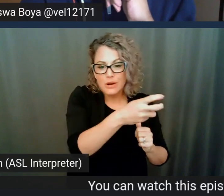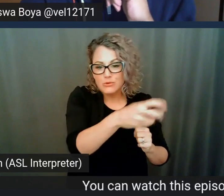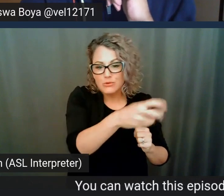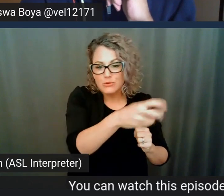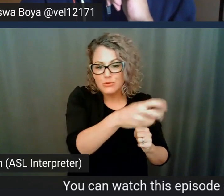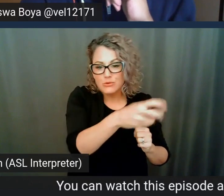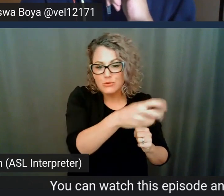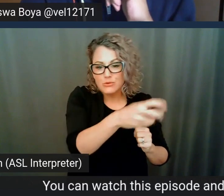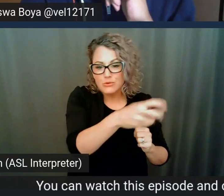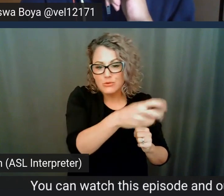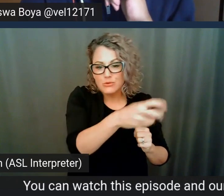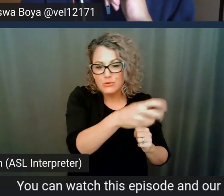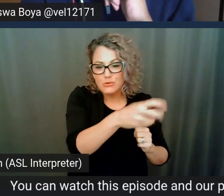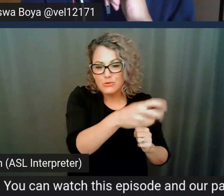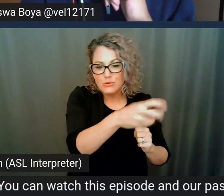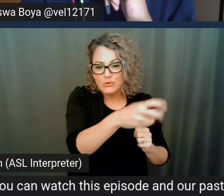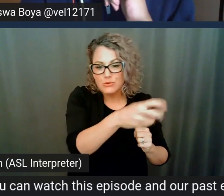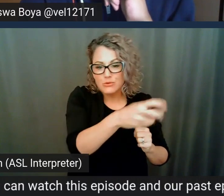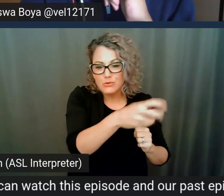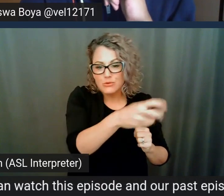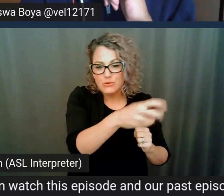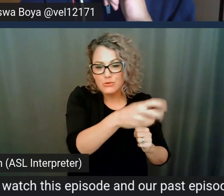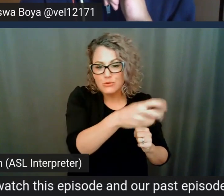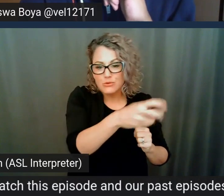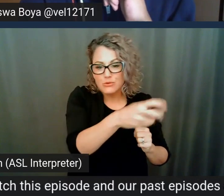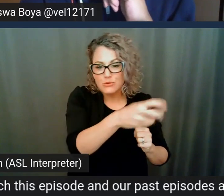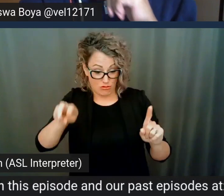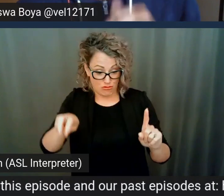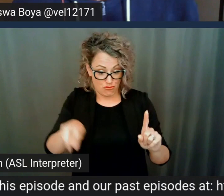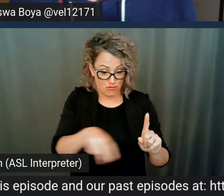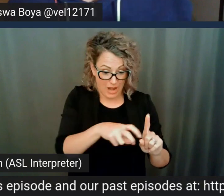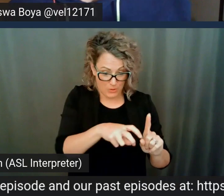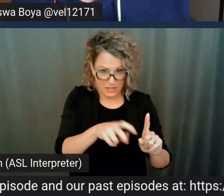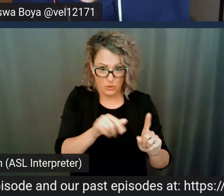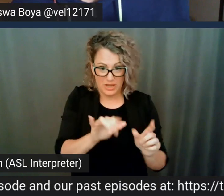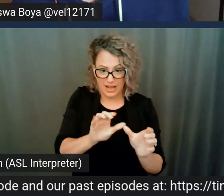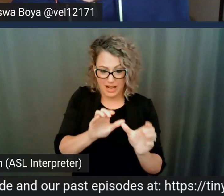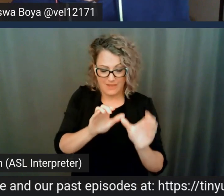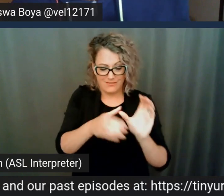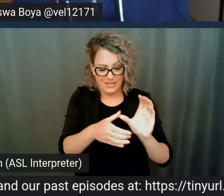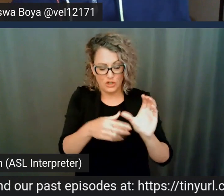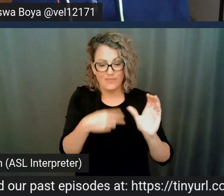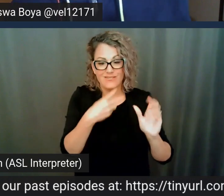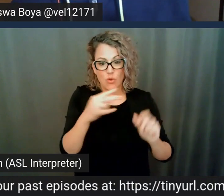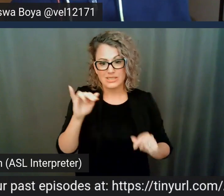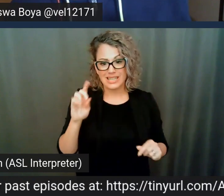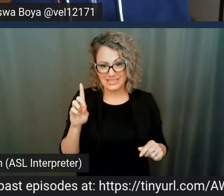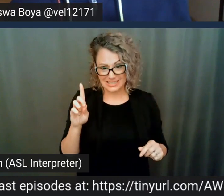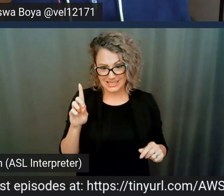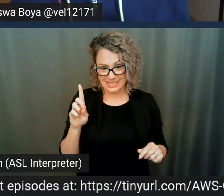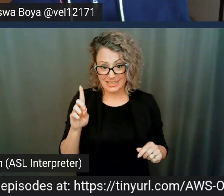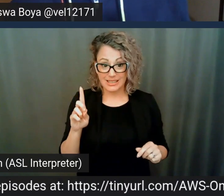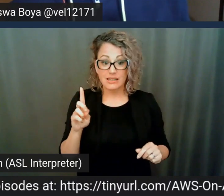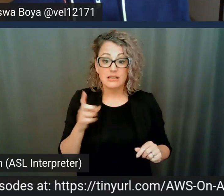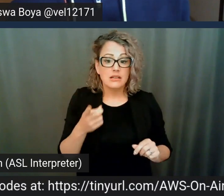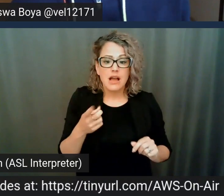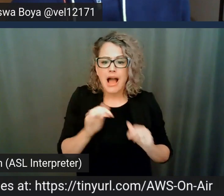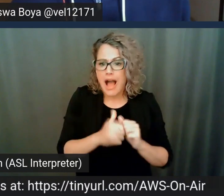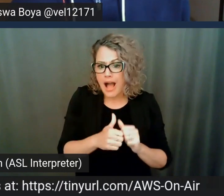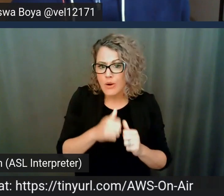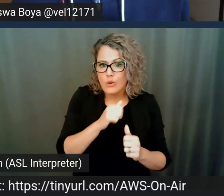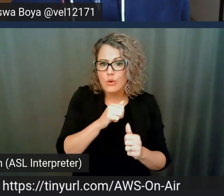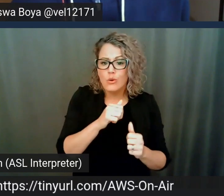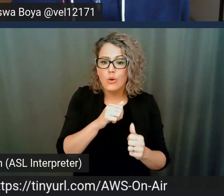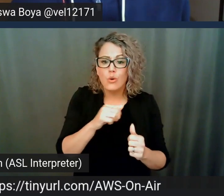center to the agent. And in that, you can configure how Voice ID works and what you want to do if the caller is authenticated, what you want to do if the caller is